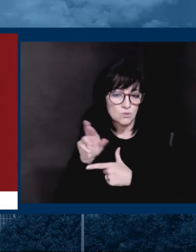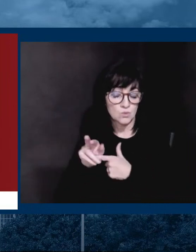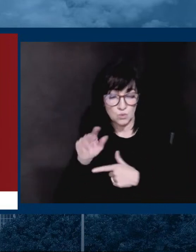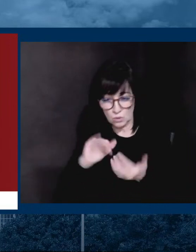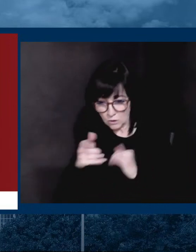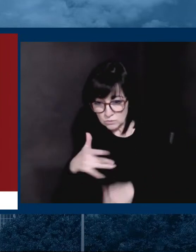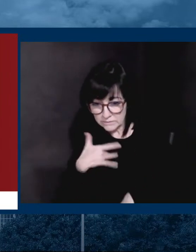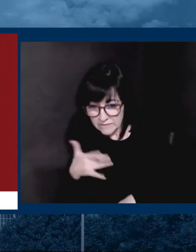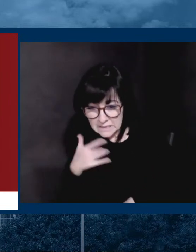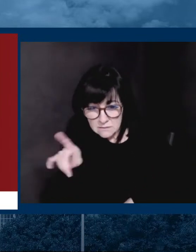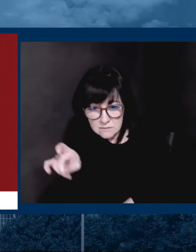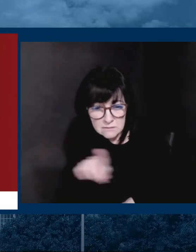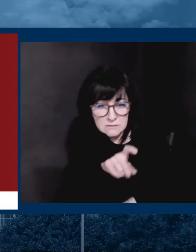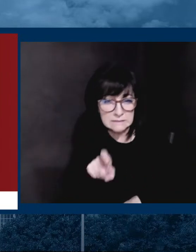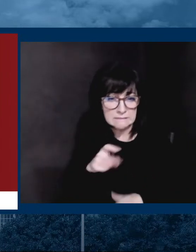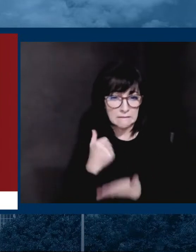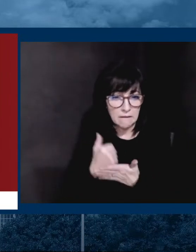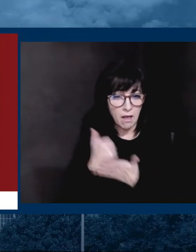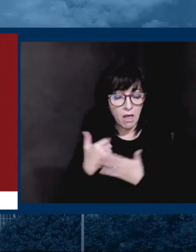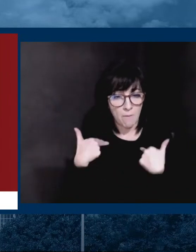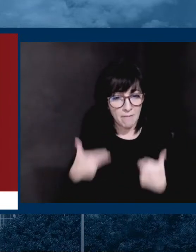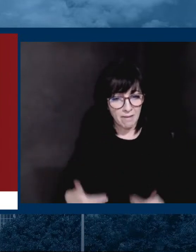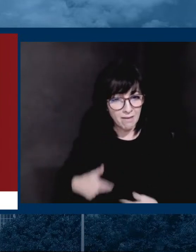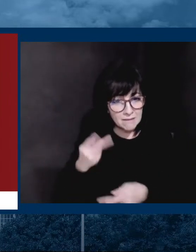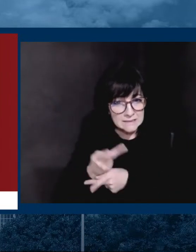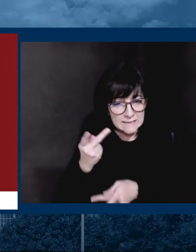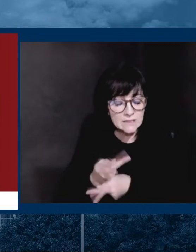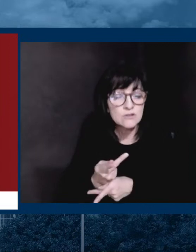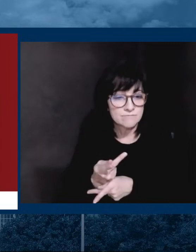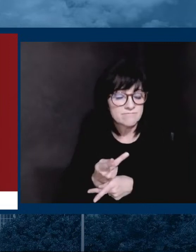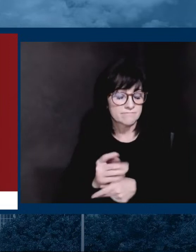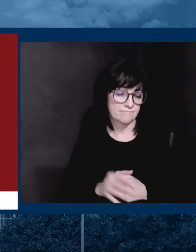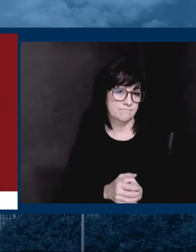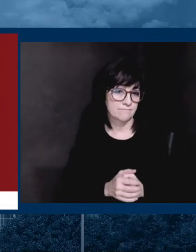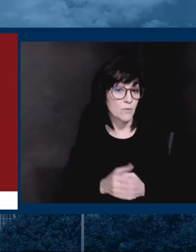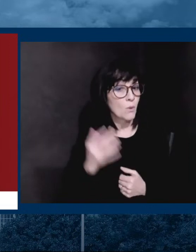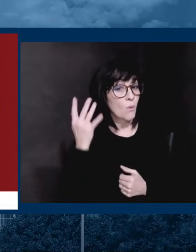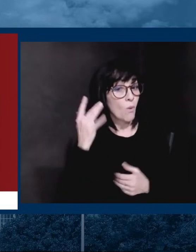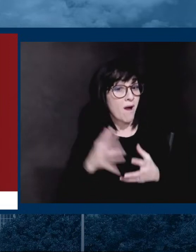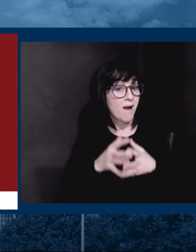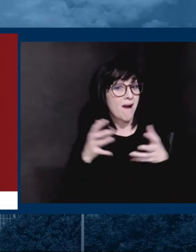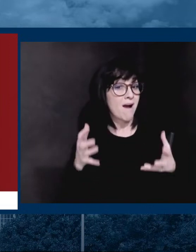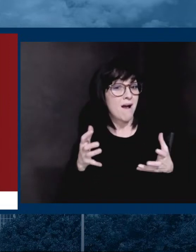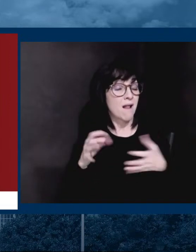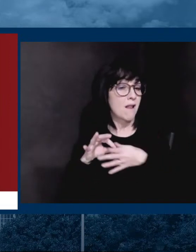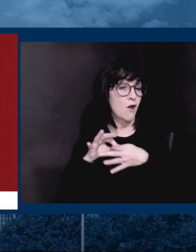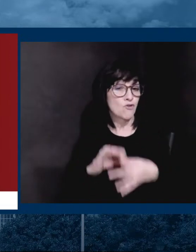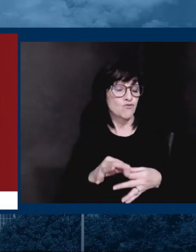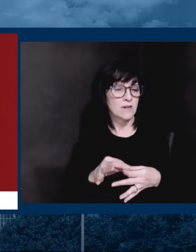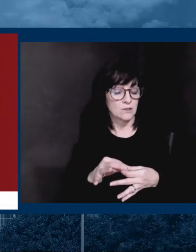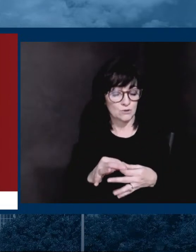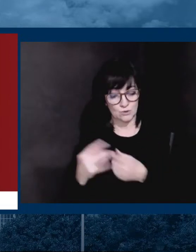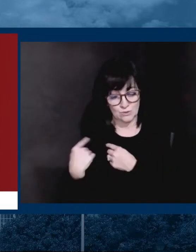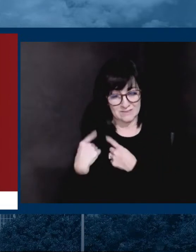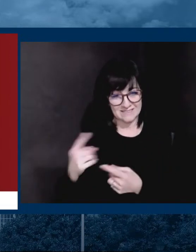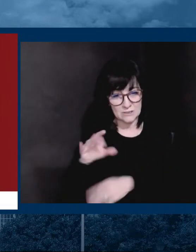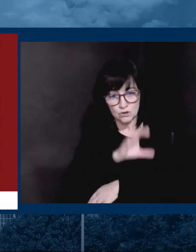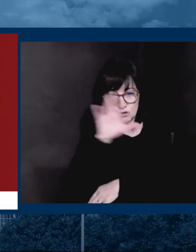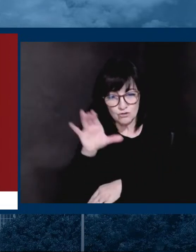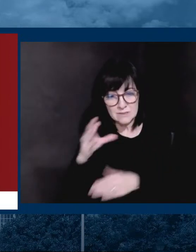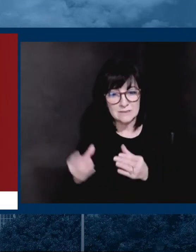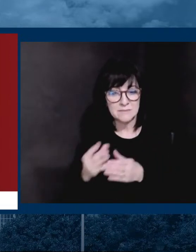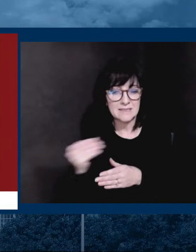surge that we've seen after Christmas and the New Year's. All the experts expected it to